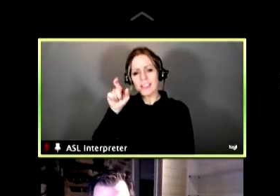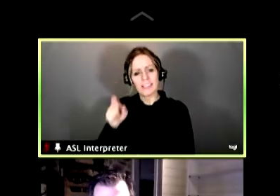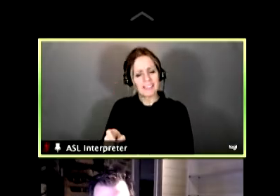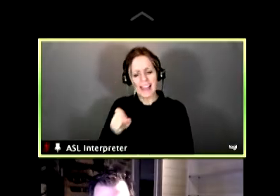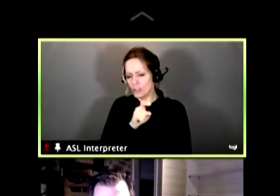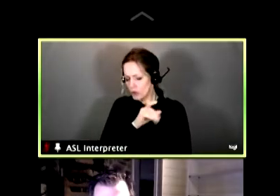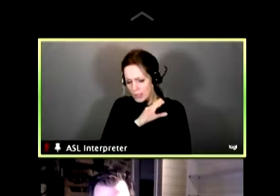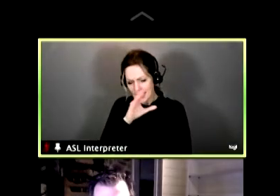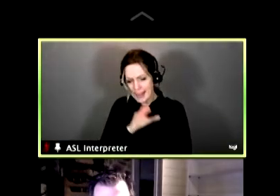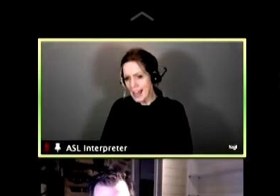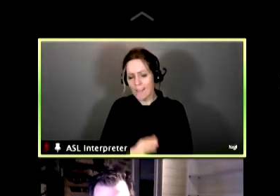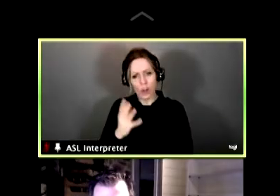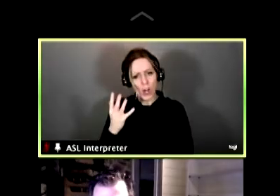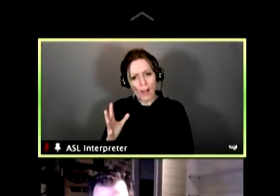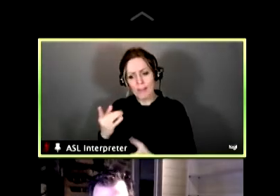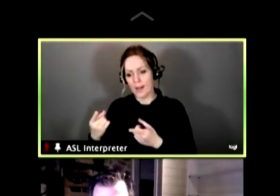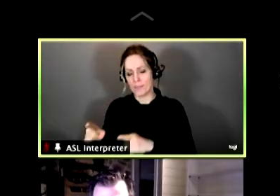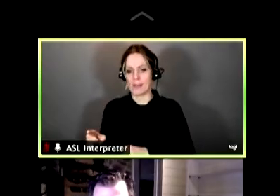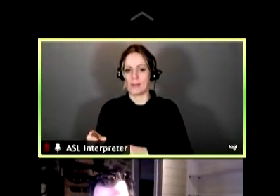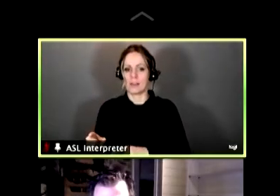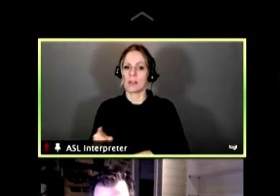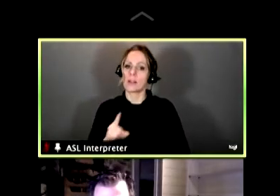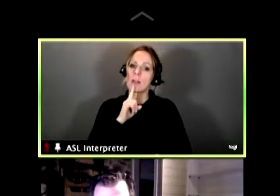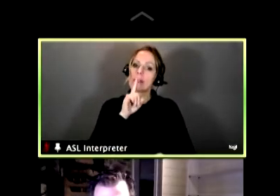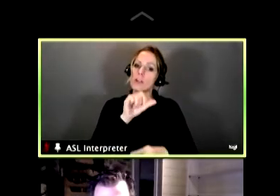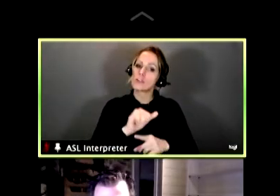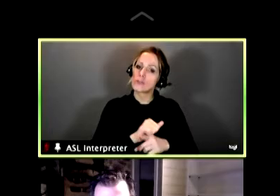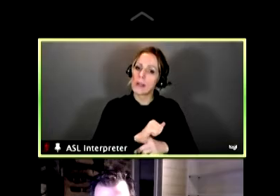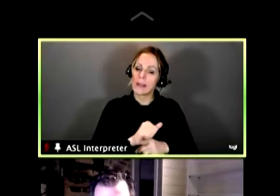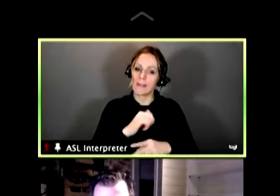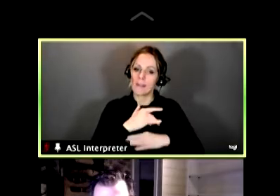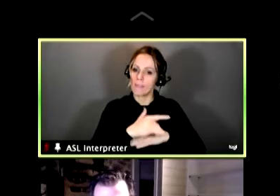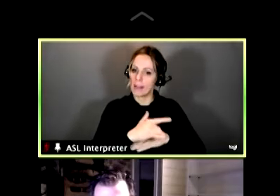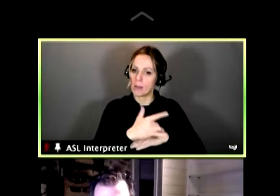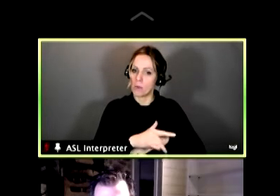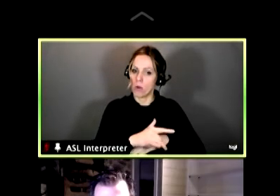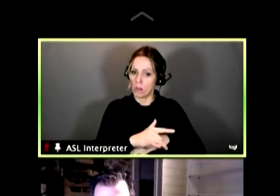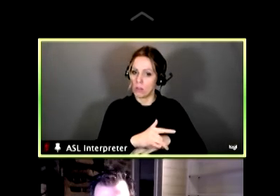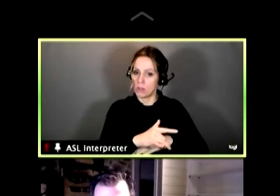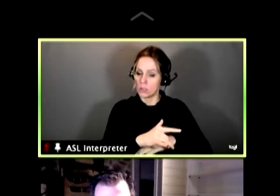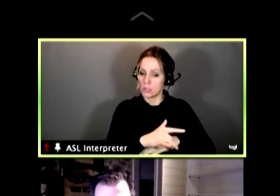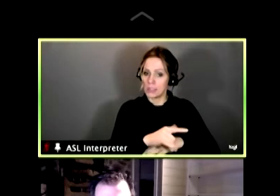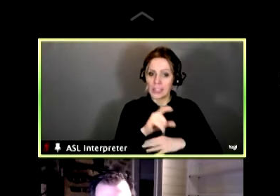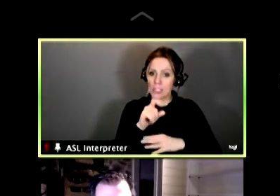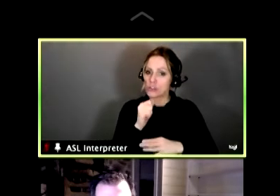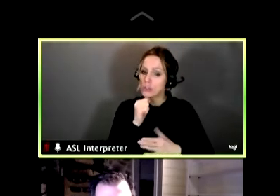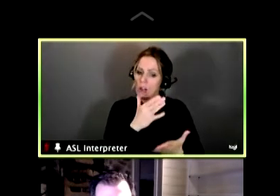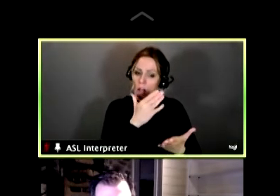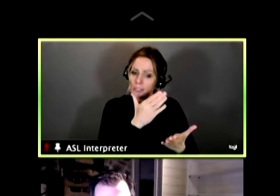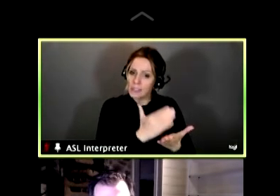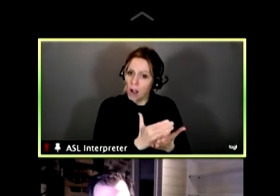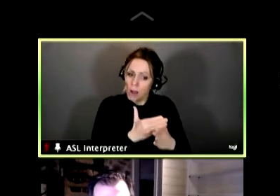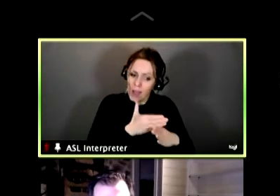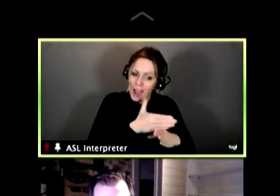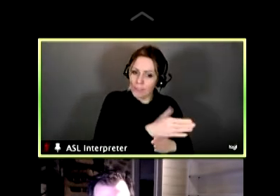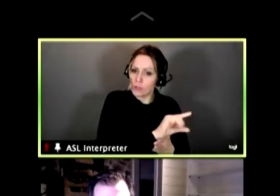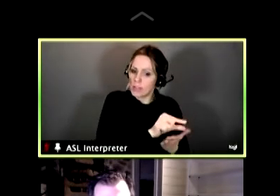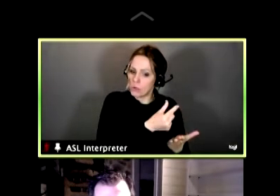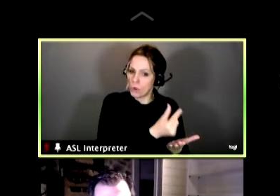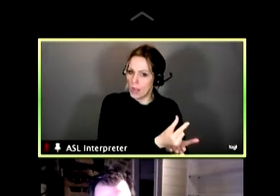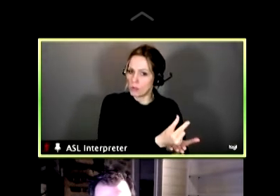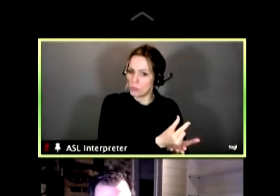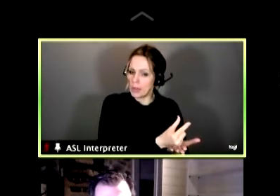There's training available, and training should not stop after they graduate the police force. This should be